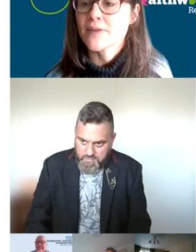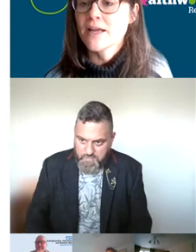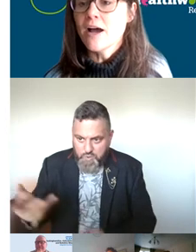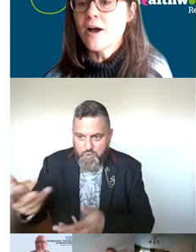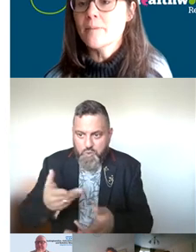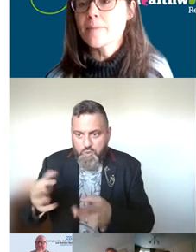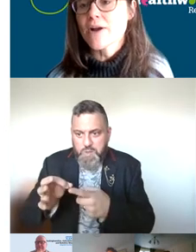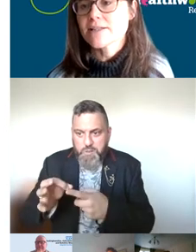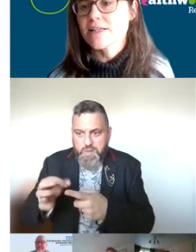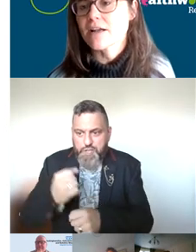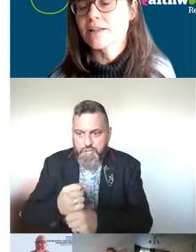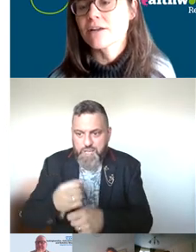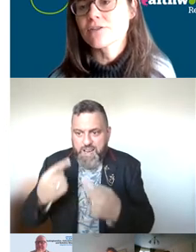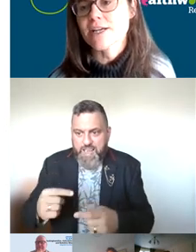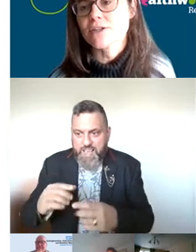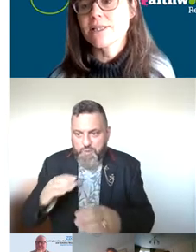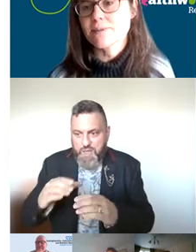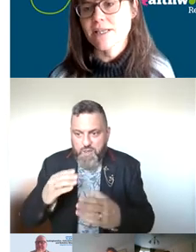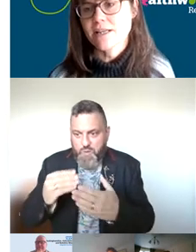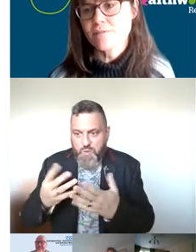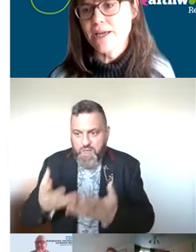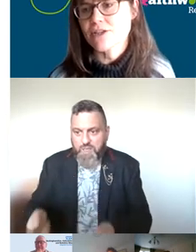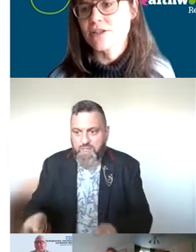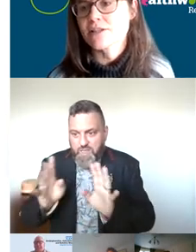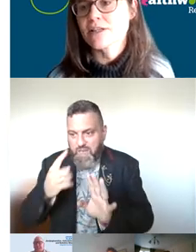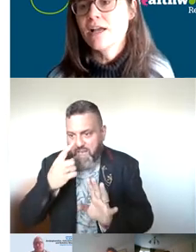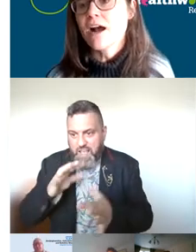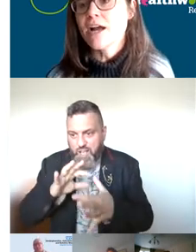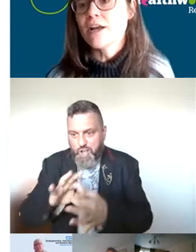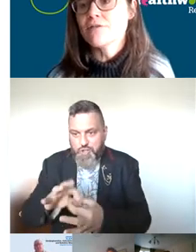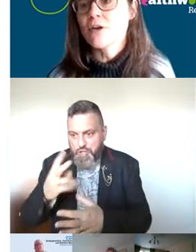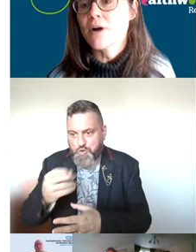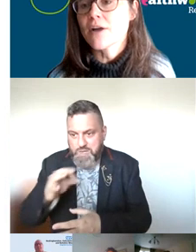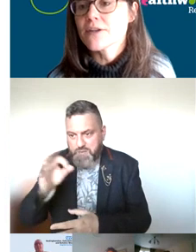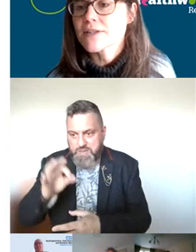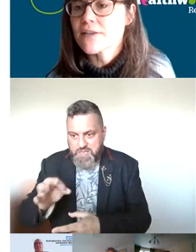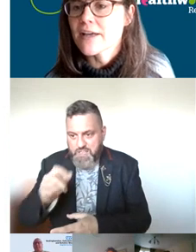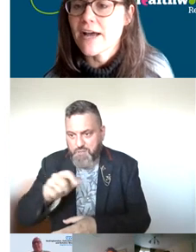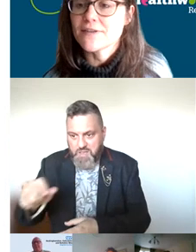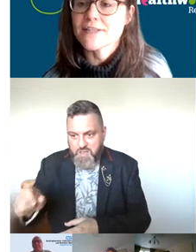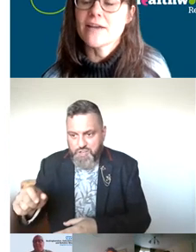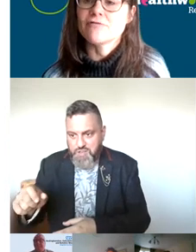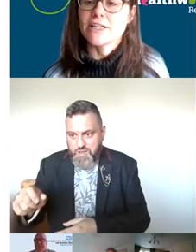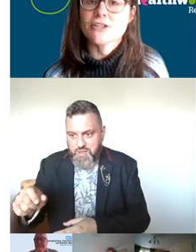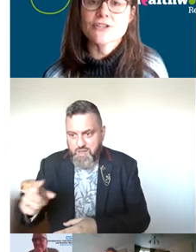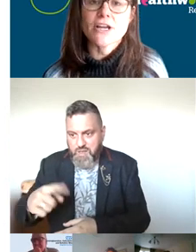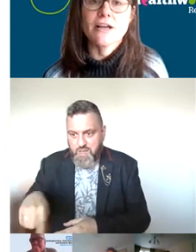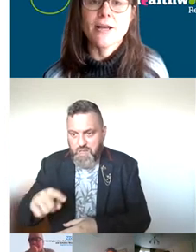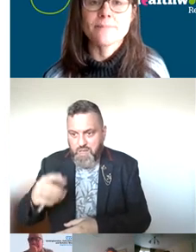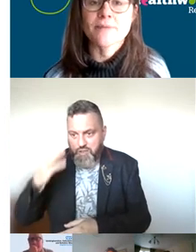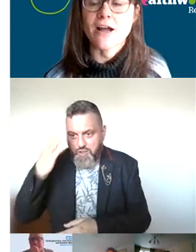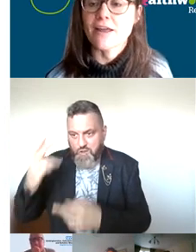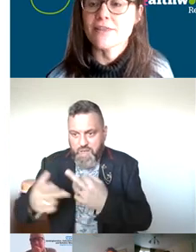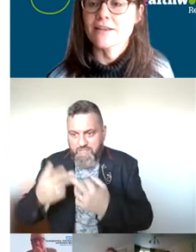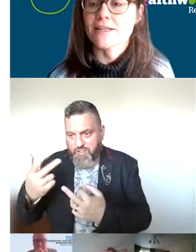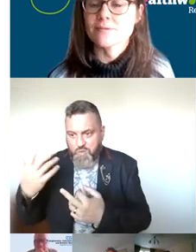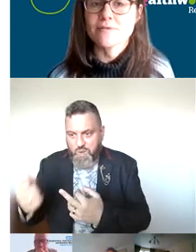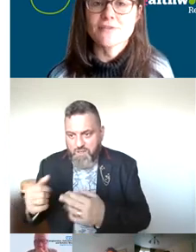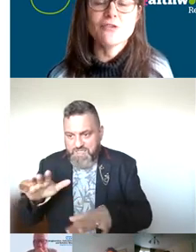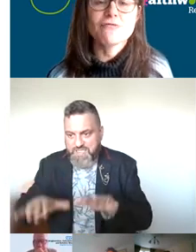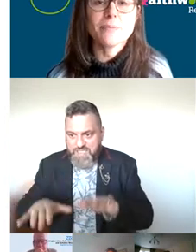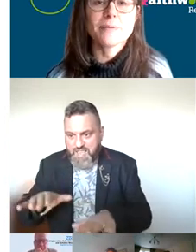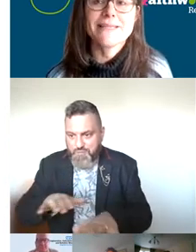practices? At my practice, I can contact 20% of patients. I know of no others that have the same reach. I